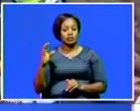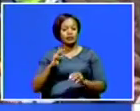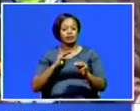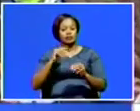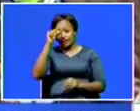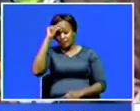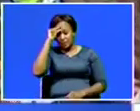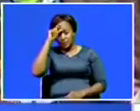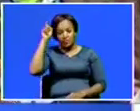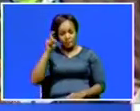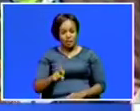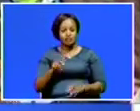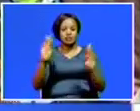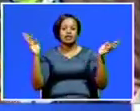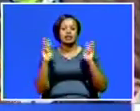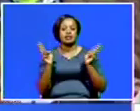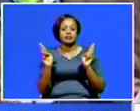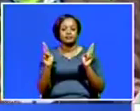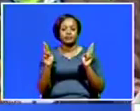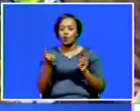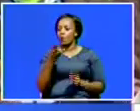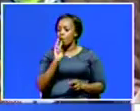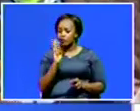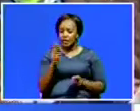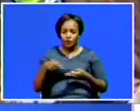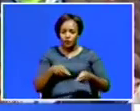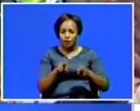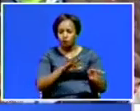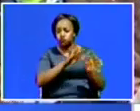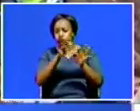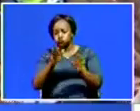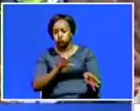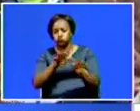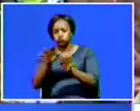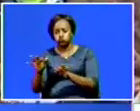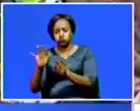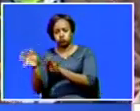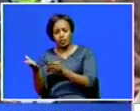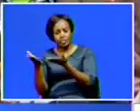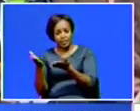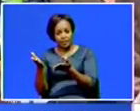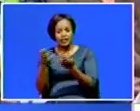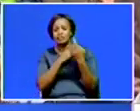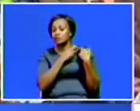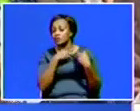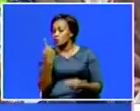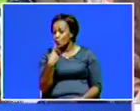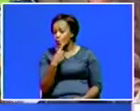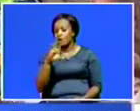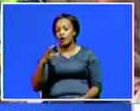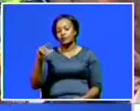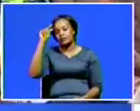than the national government. The river banks and so forth overflowing, that is county government. So I